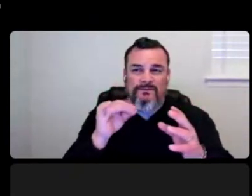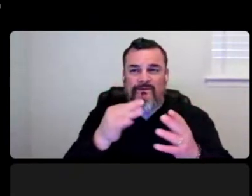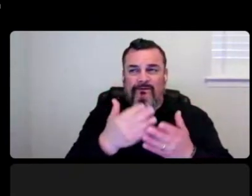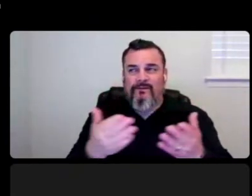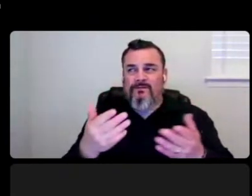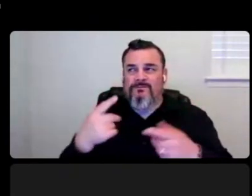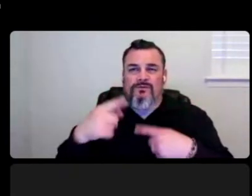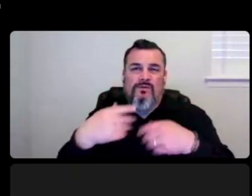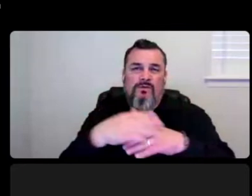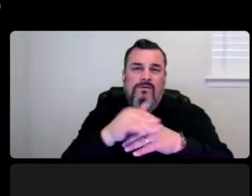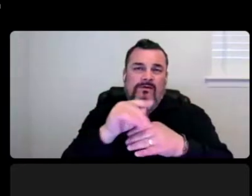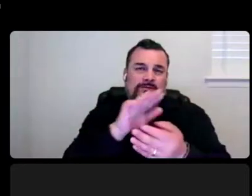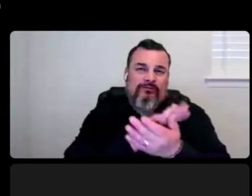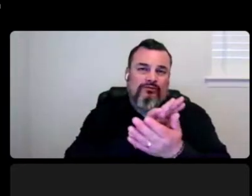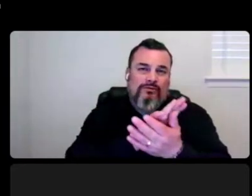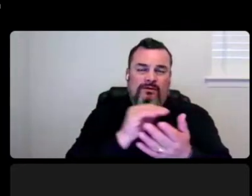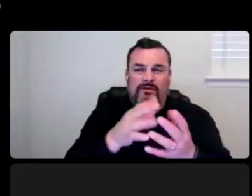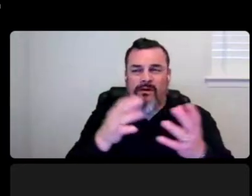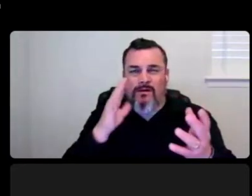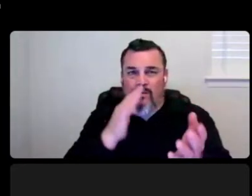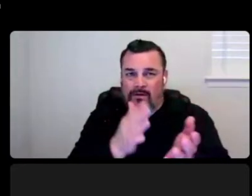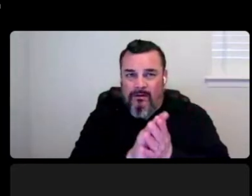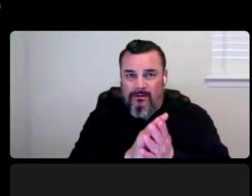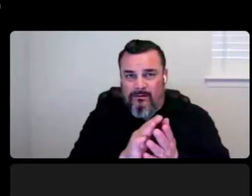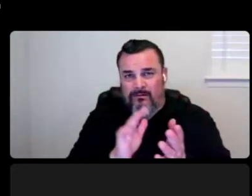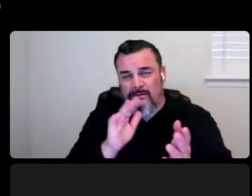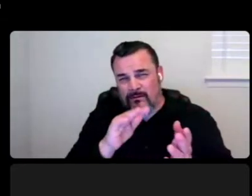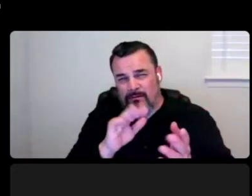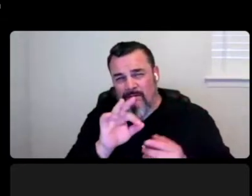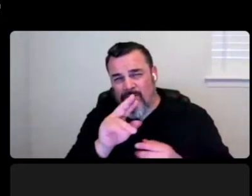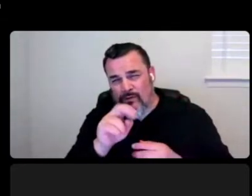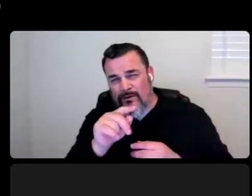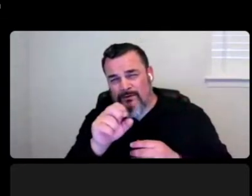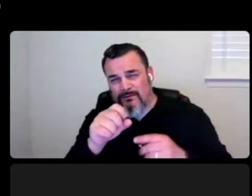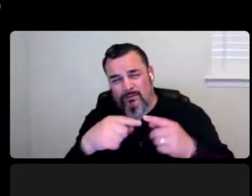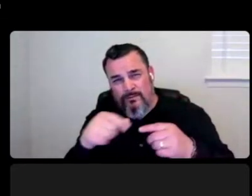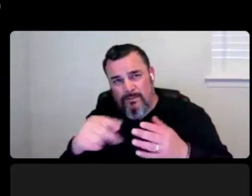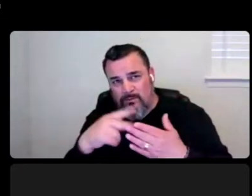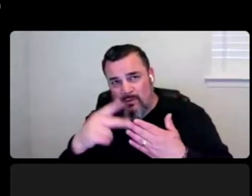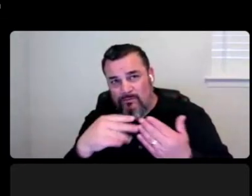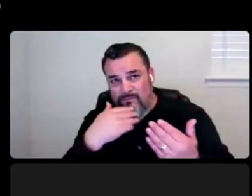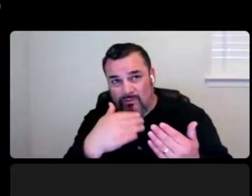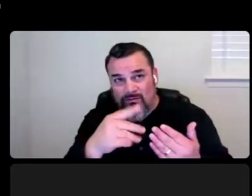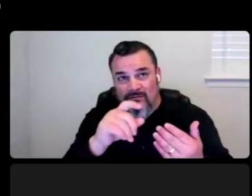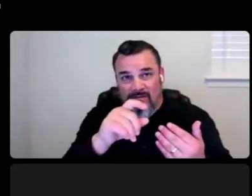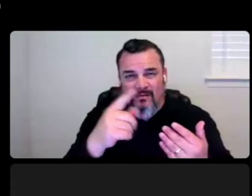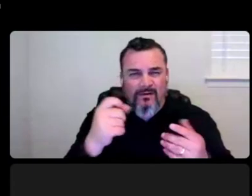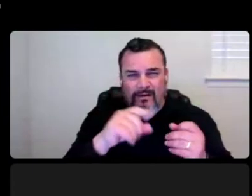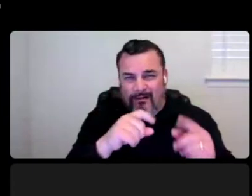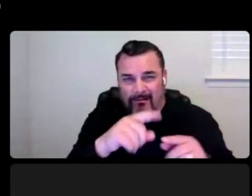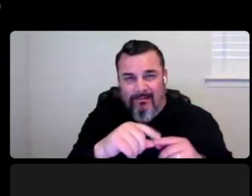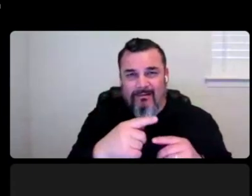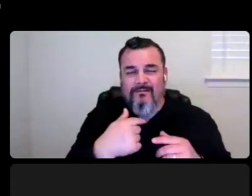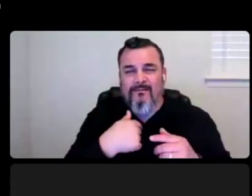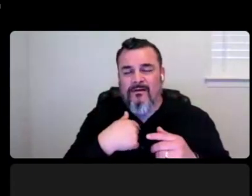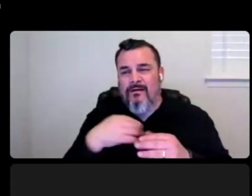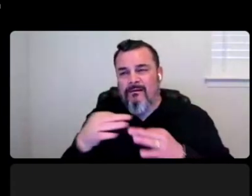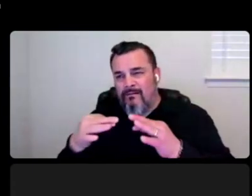going on in the schools. And a lot of parents would ask, Mr. Fuentes, what about this program? Is this a good program? Mr. Fuentes, is this good?